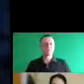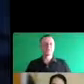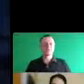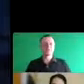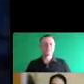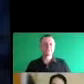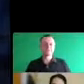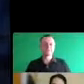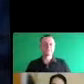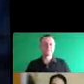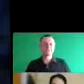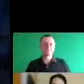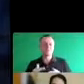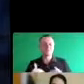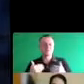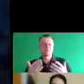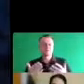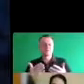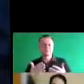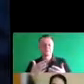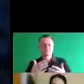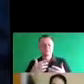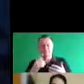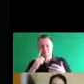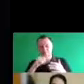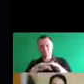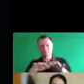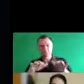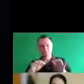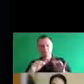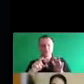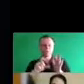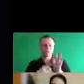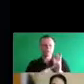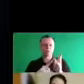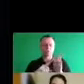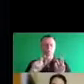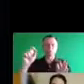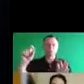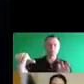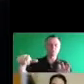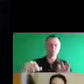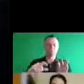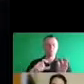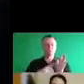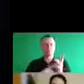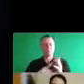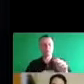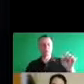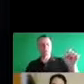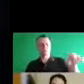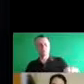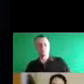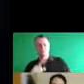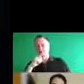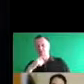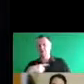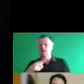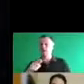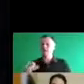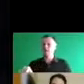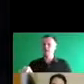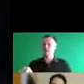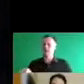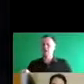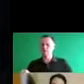give clues to the audience also. It's just dropping these clues and trying to make these connections between, you know, this screen and